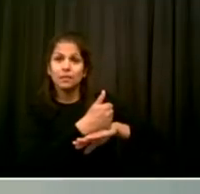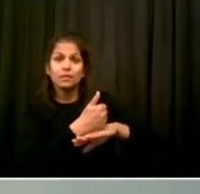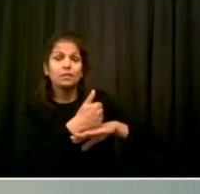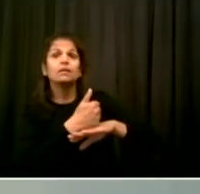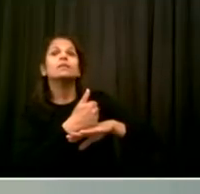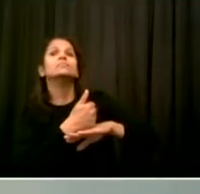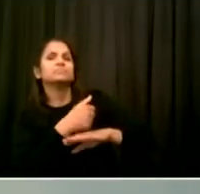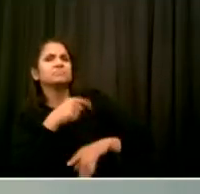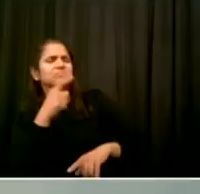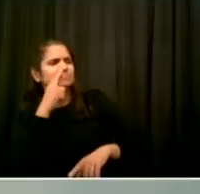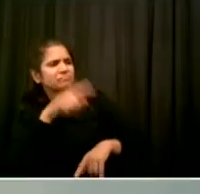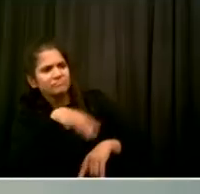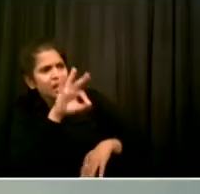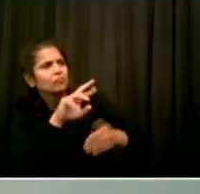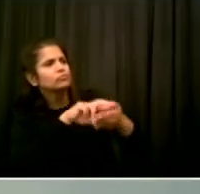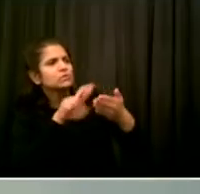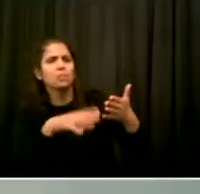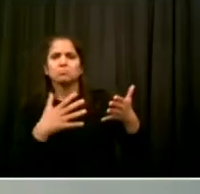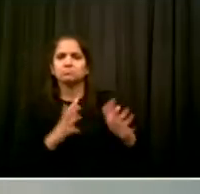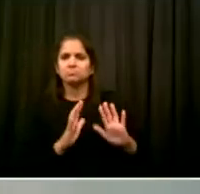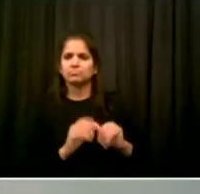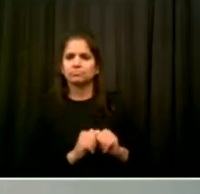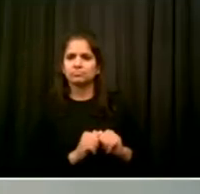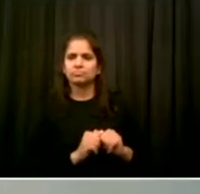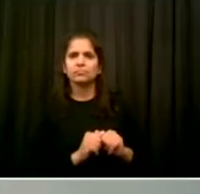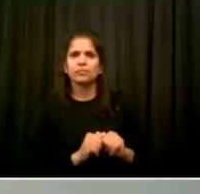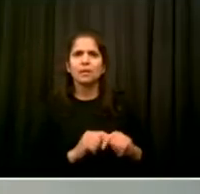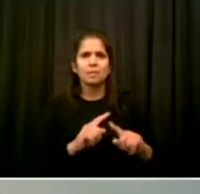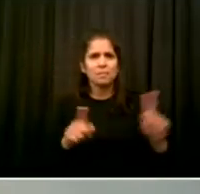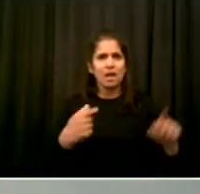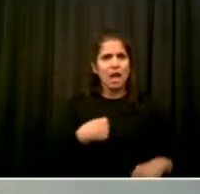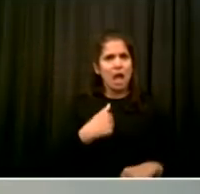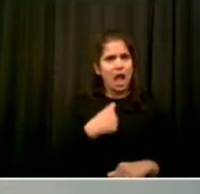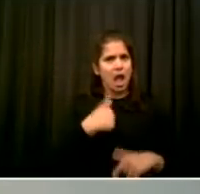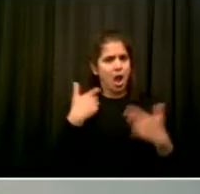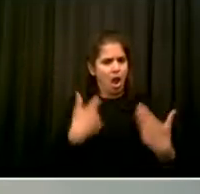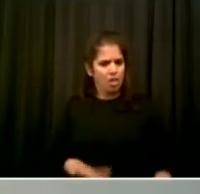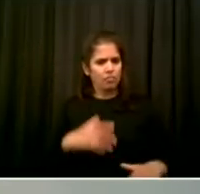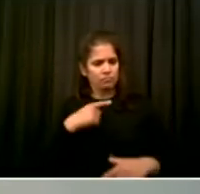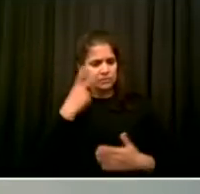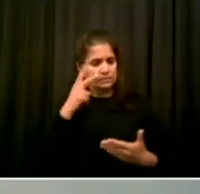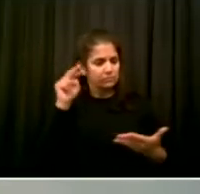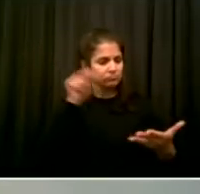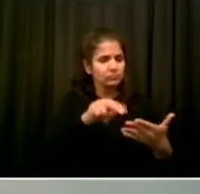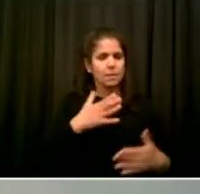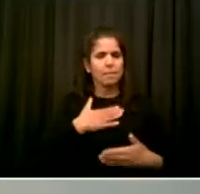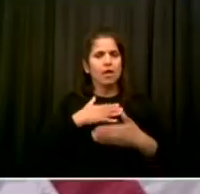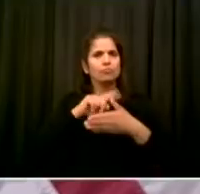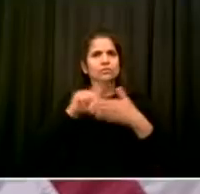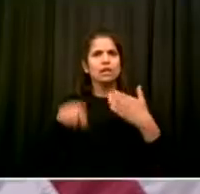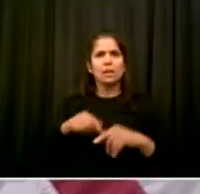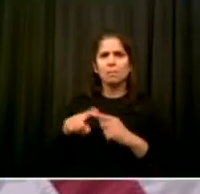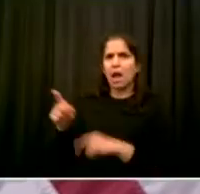call patients with the results. I'm less familiar with the antibody program. Dr. Long, can you explain?